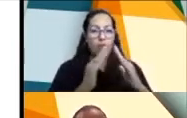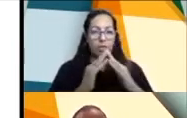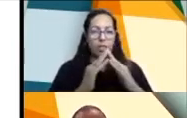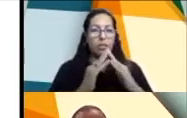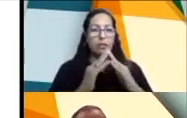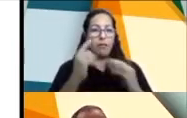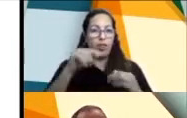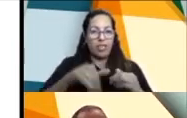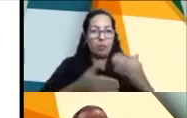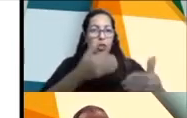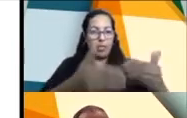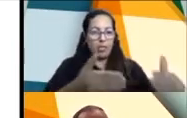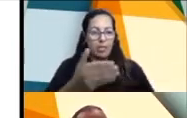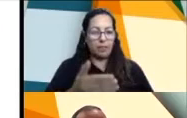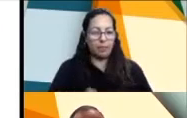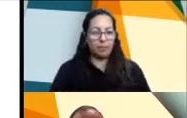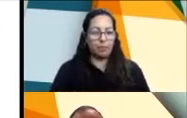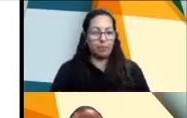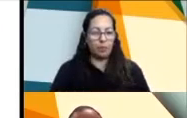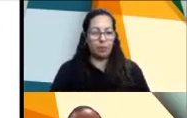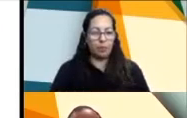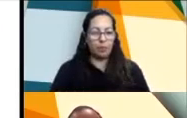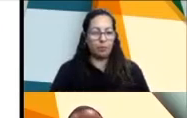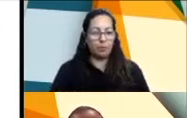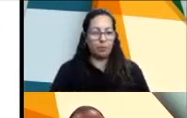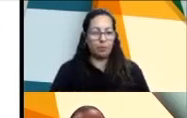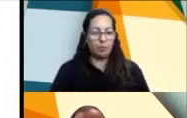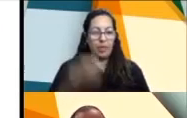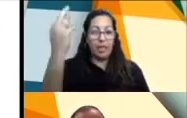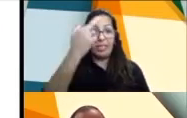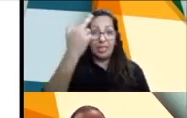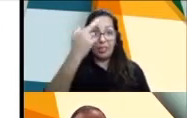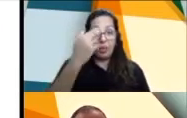do any of this work. So that's why we are only including